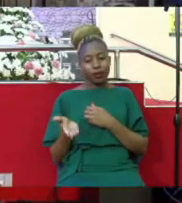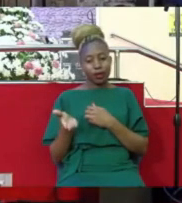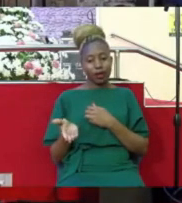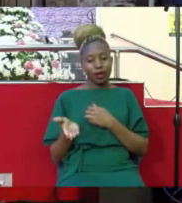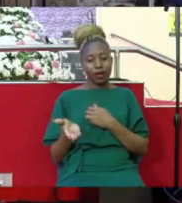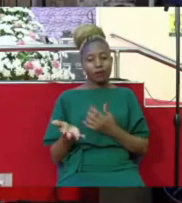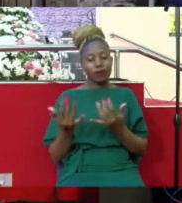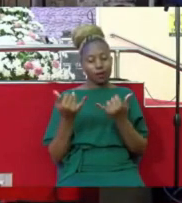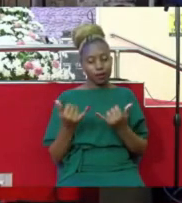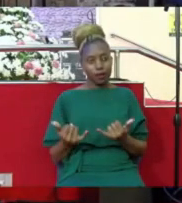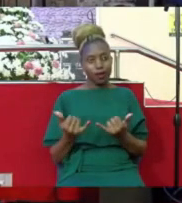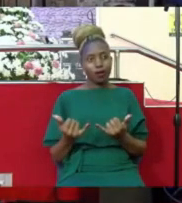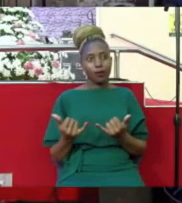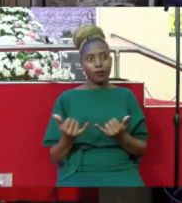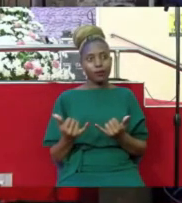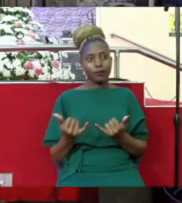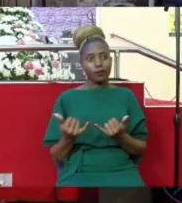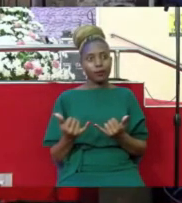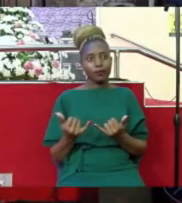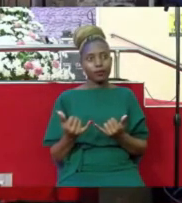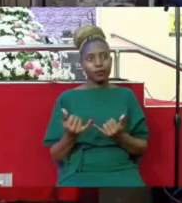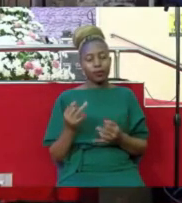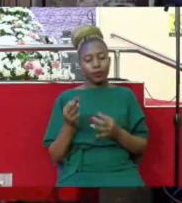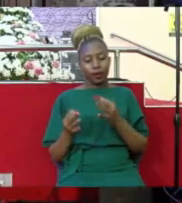now, even if you're 50.